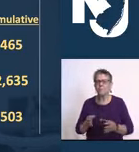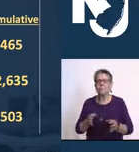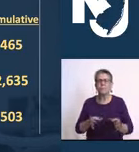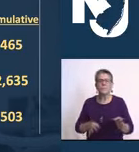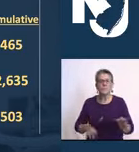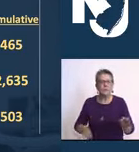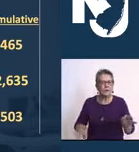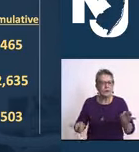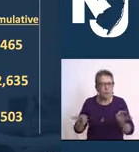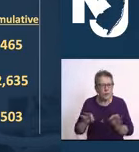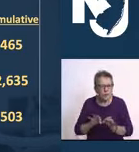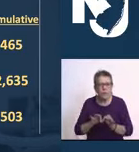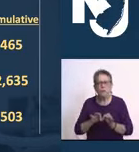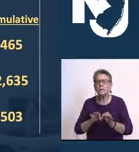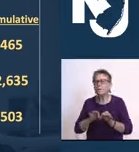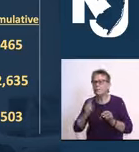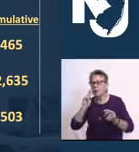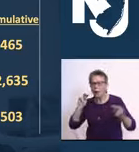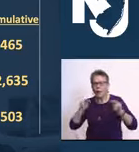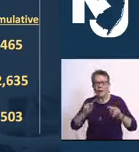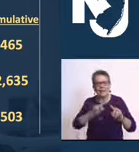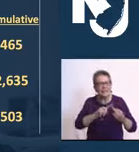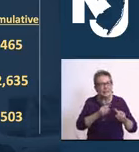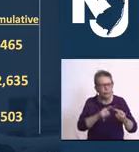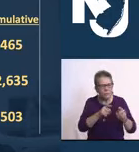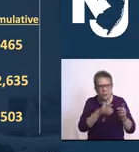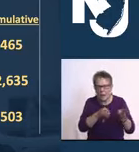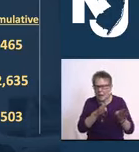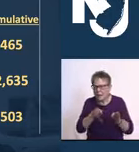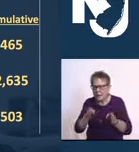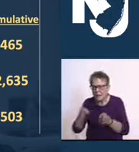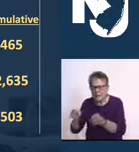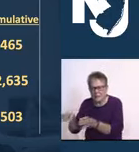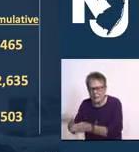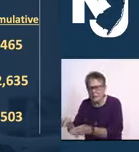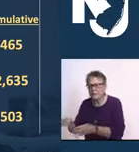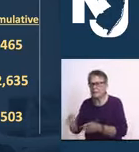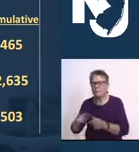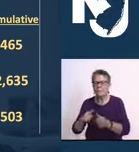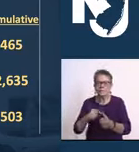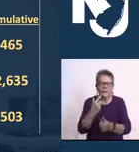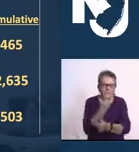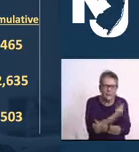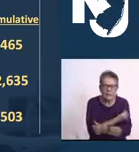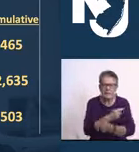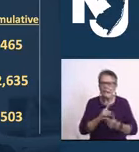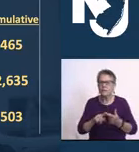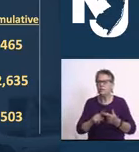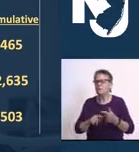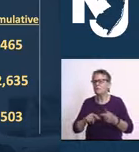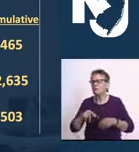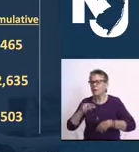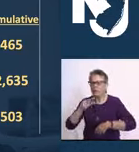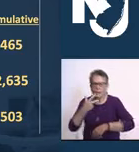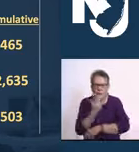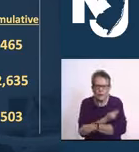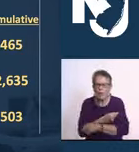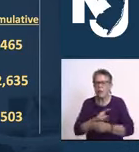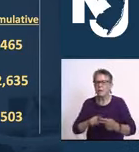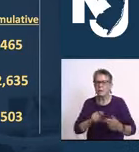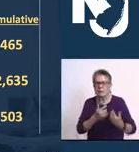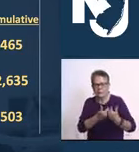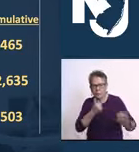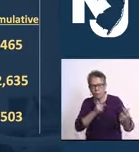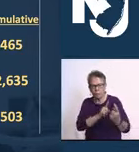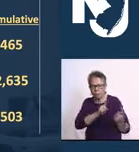in place in our schools, and they speak to why we are not yet prepared to pull away any of these layers. But as I've said over the past week or so,